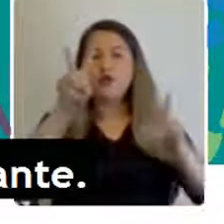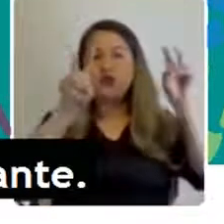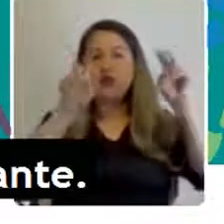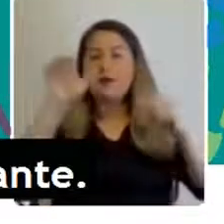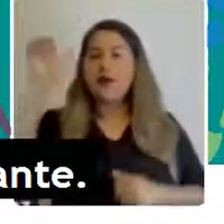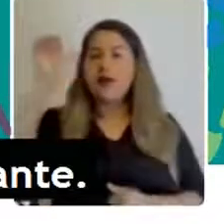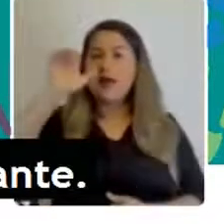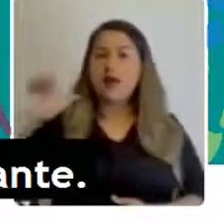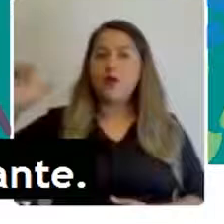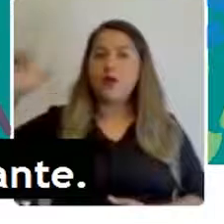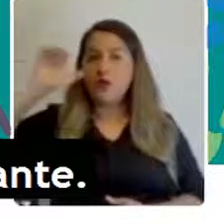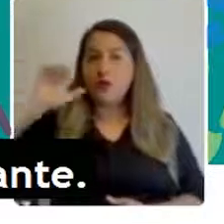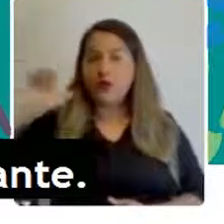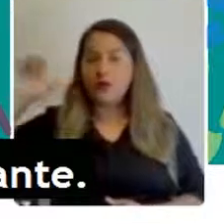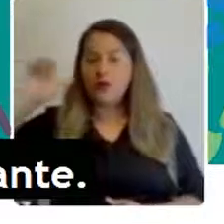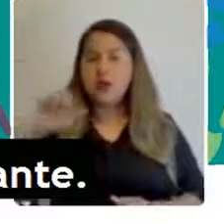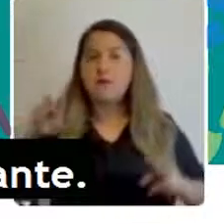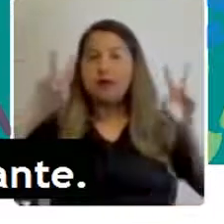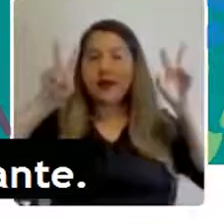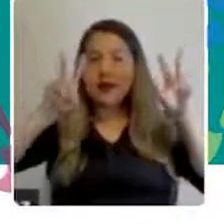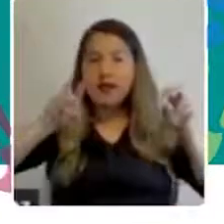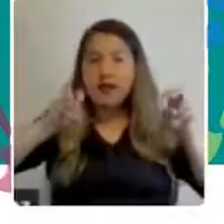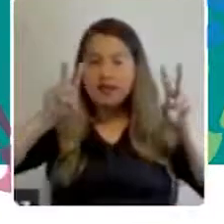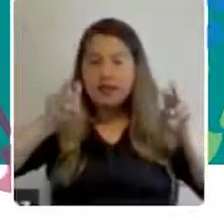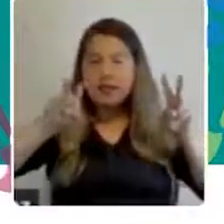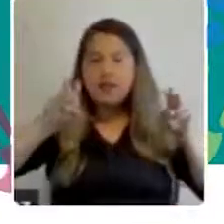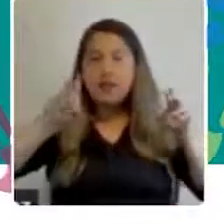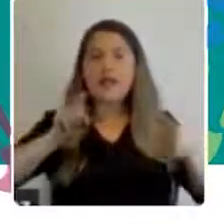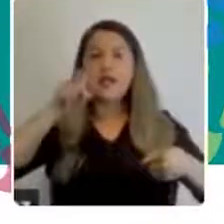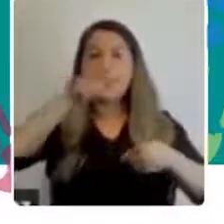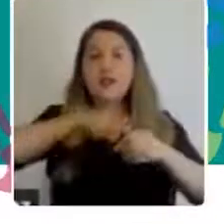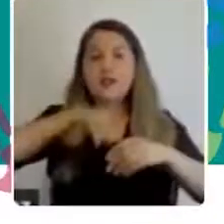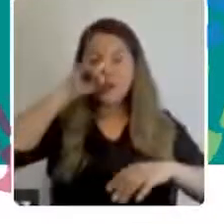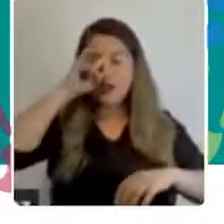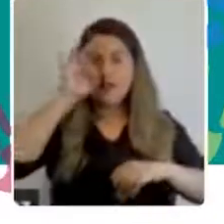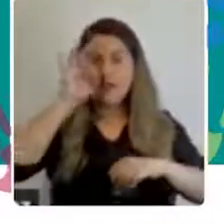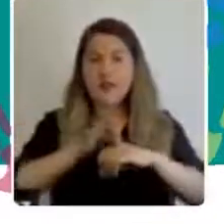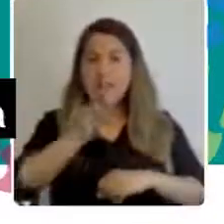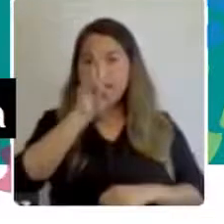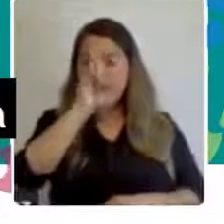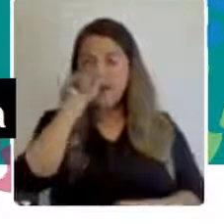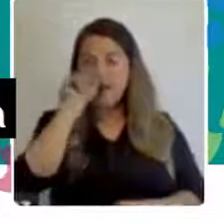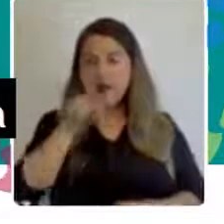This European platform is very important. It's based in